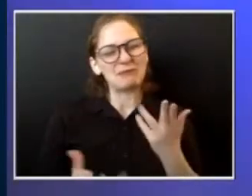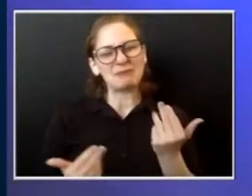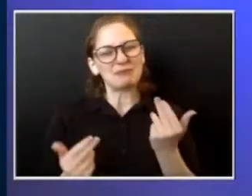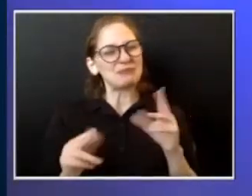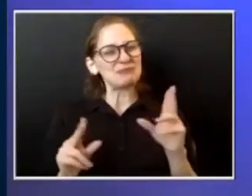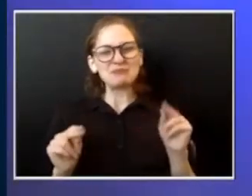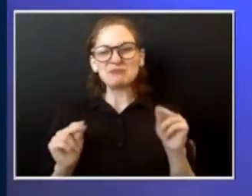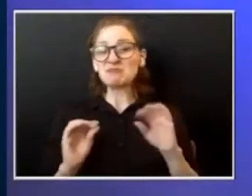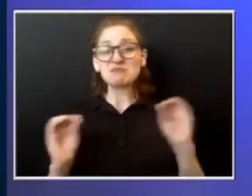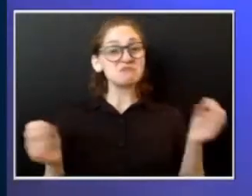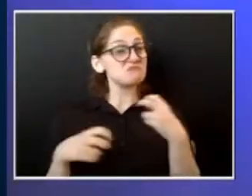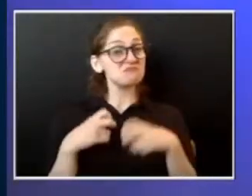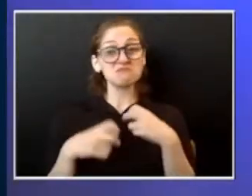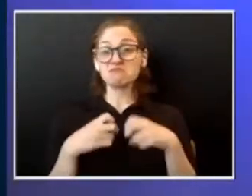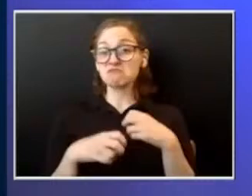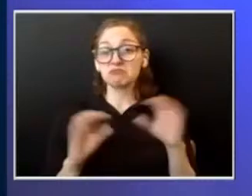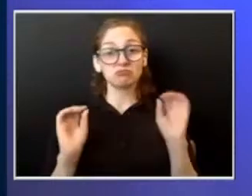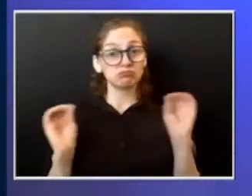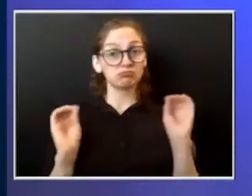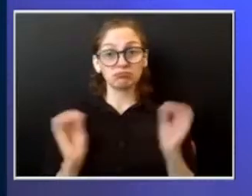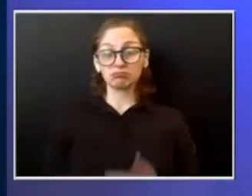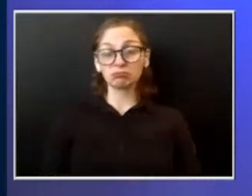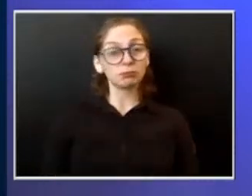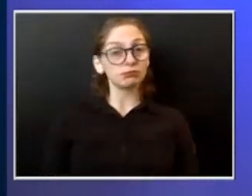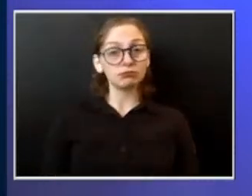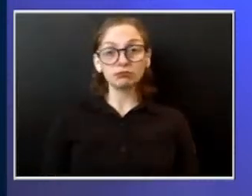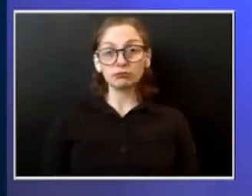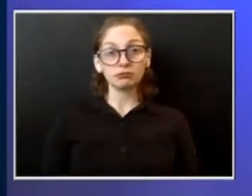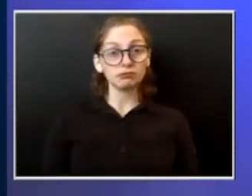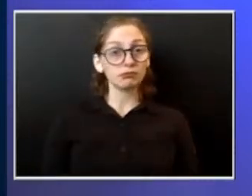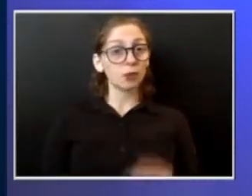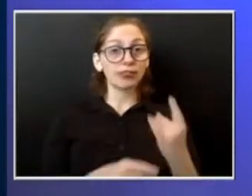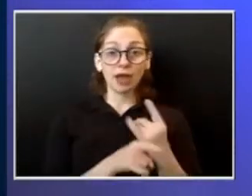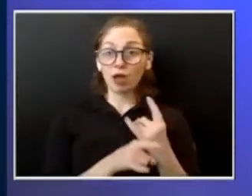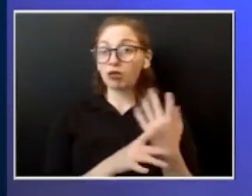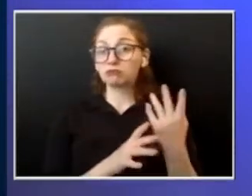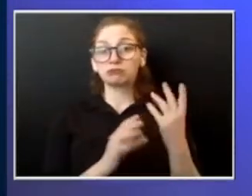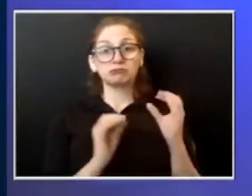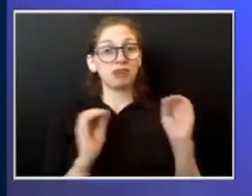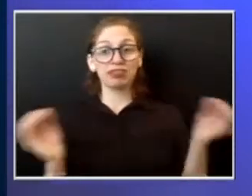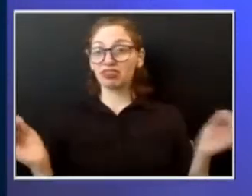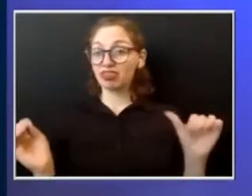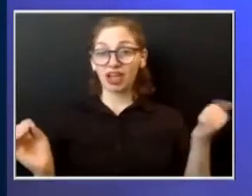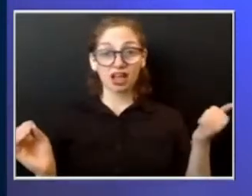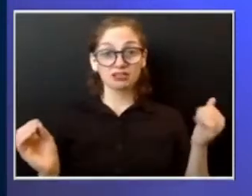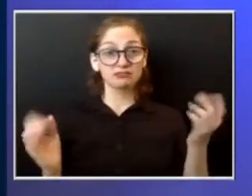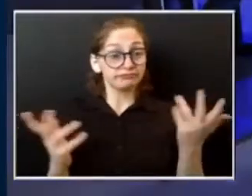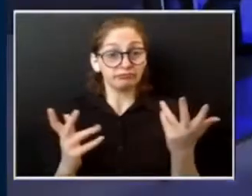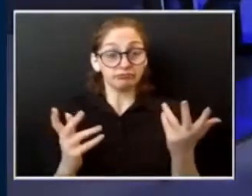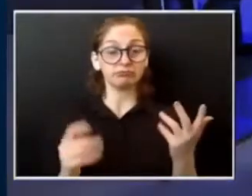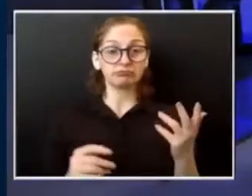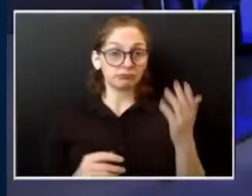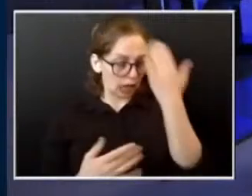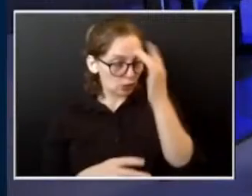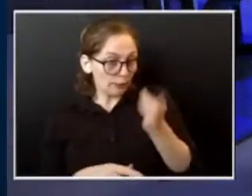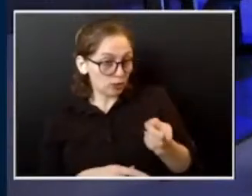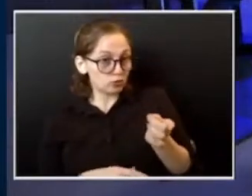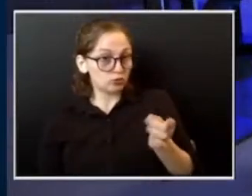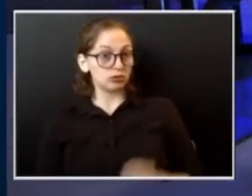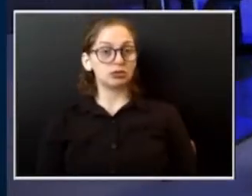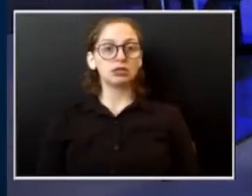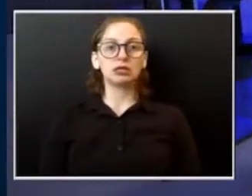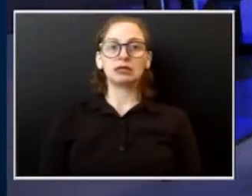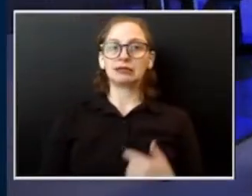whatsoever with alcohol or anything else. So yeah, I don't know about you. I don't drink